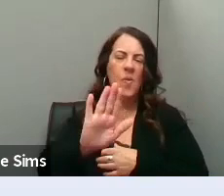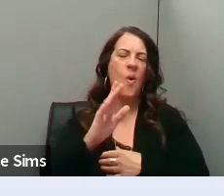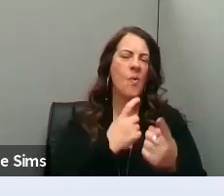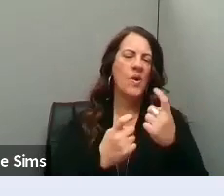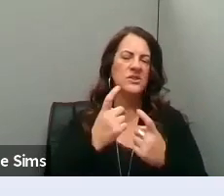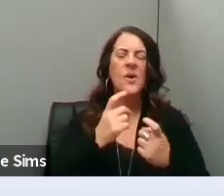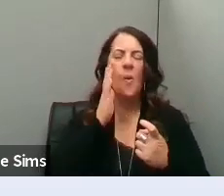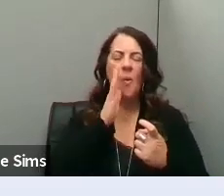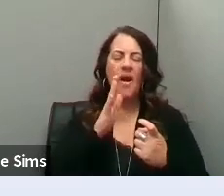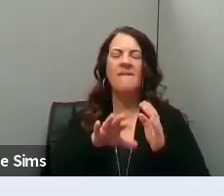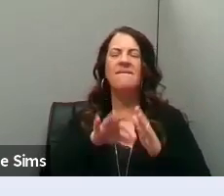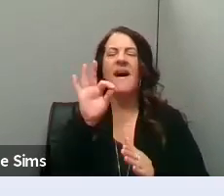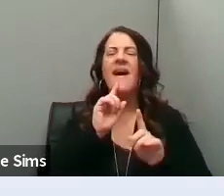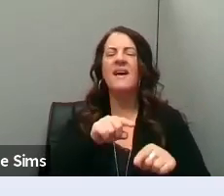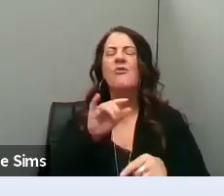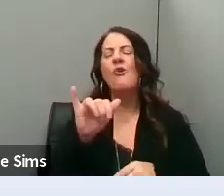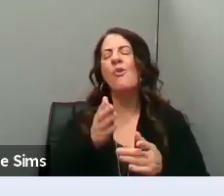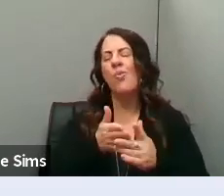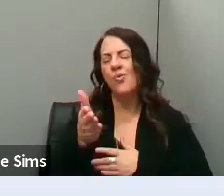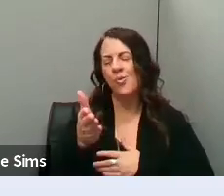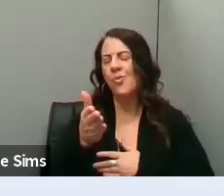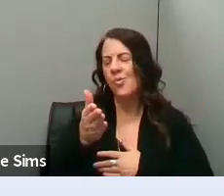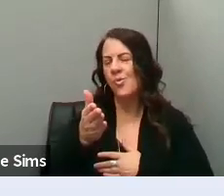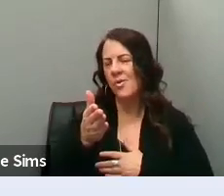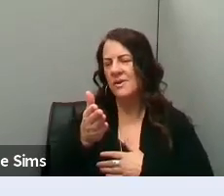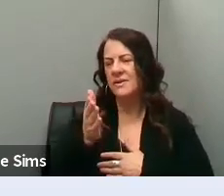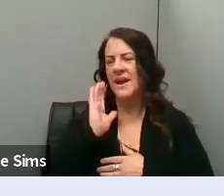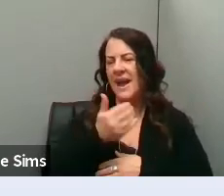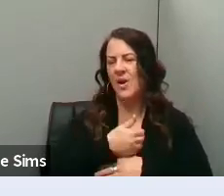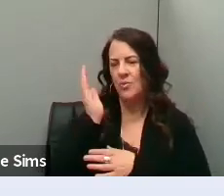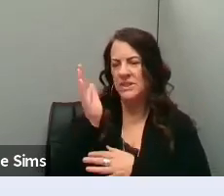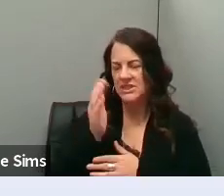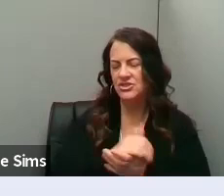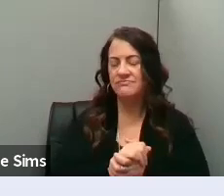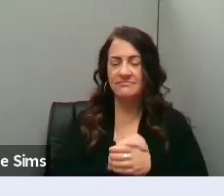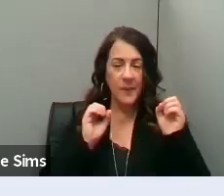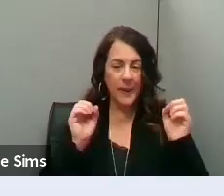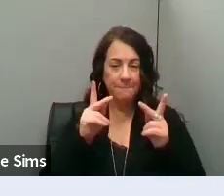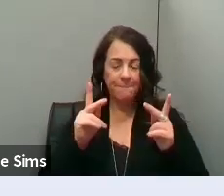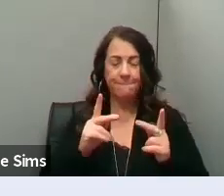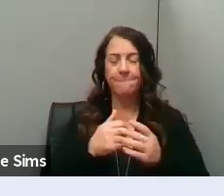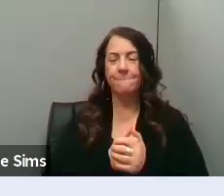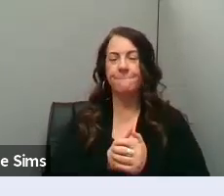don't expect you to know the answers to the hypotheticals, but that's the way we've set it up. Okay, next slide.